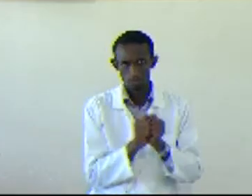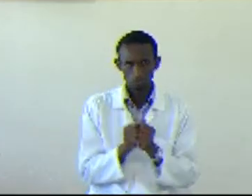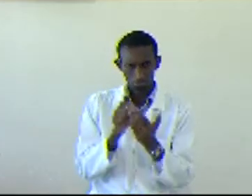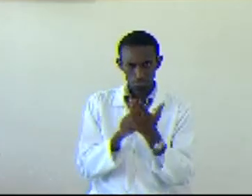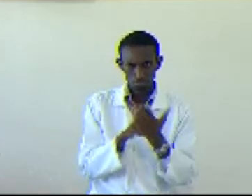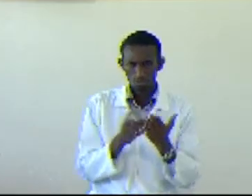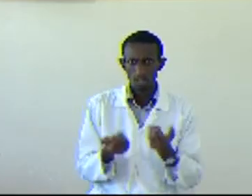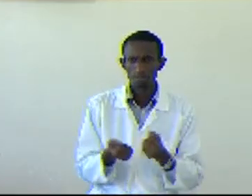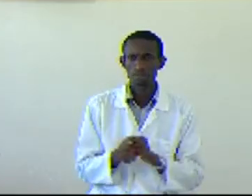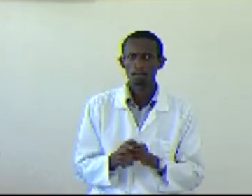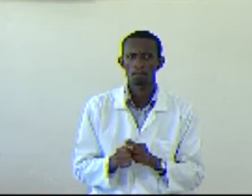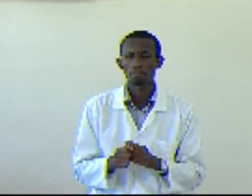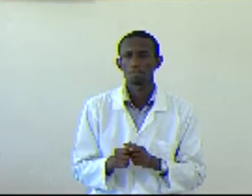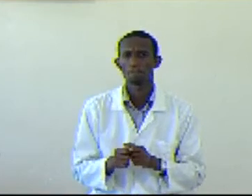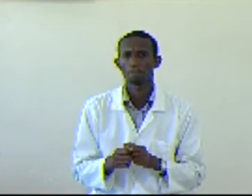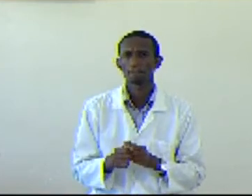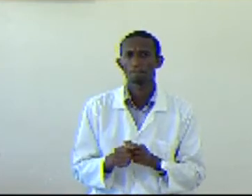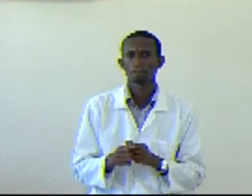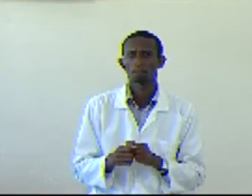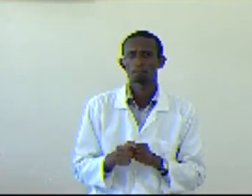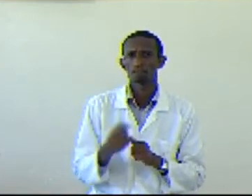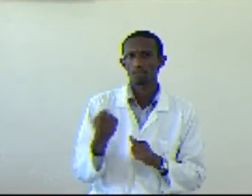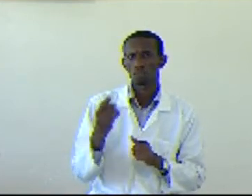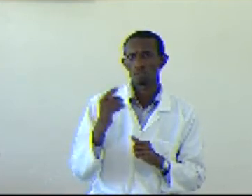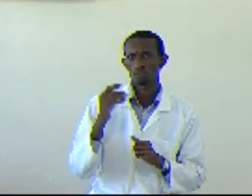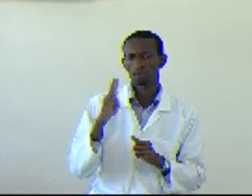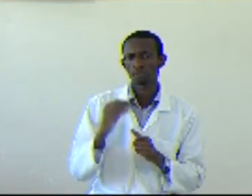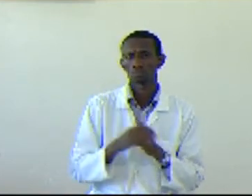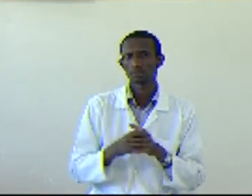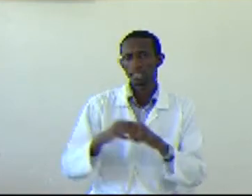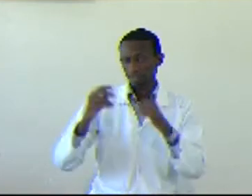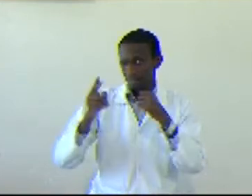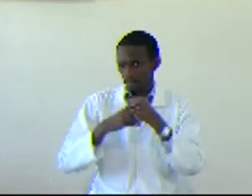have, this is going to be